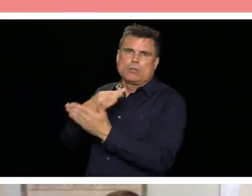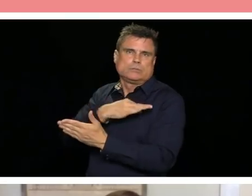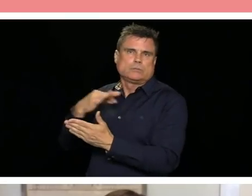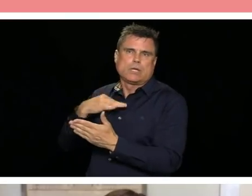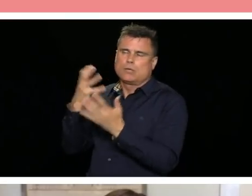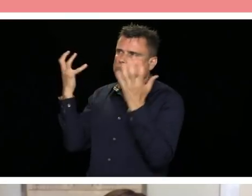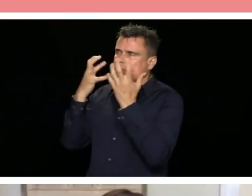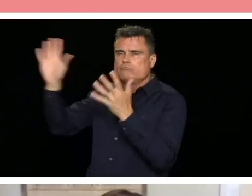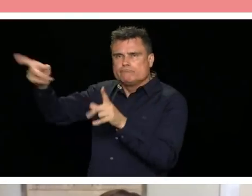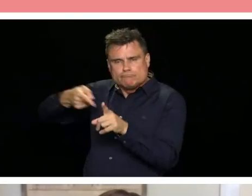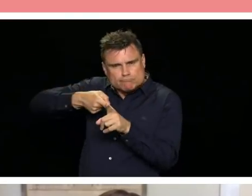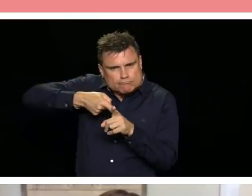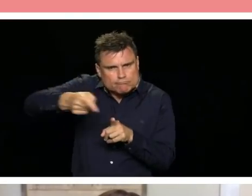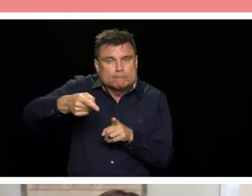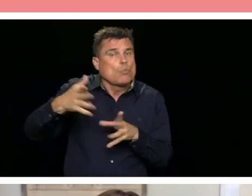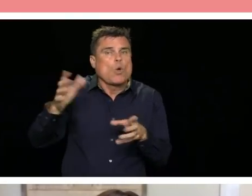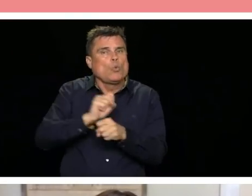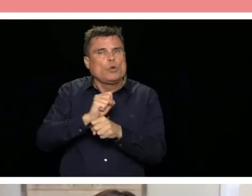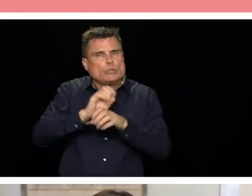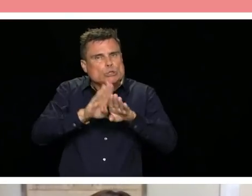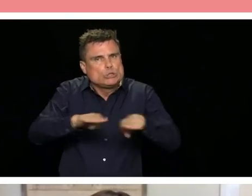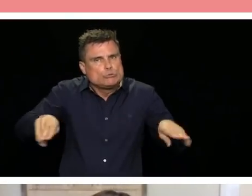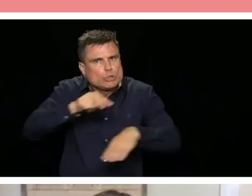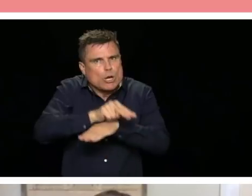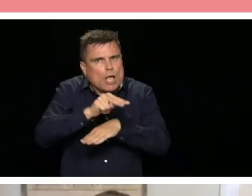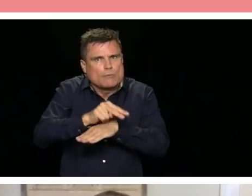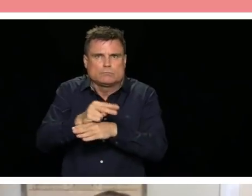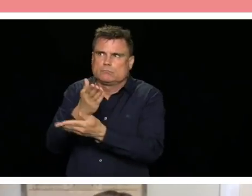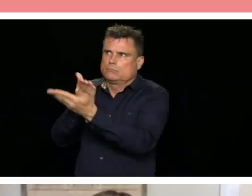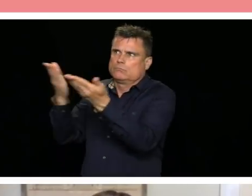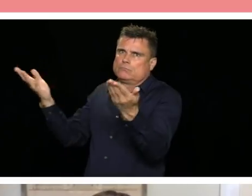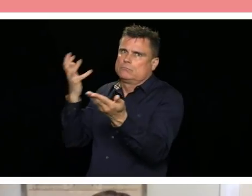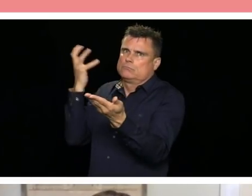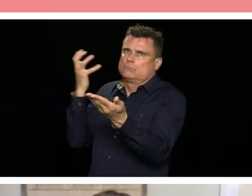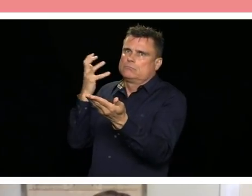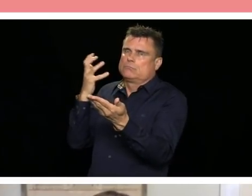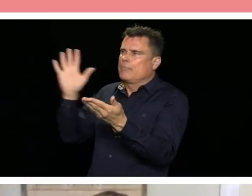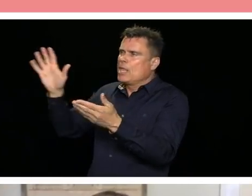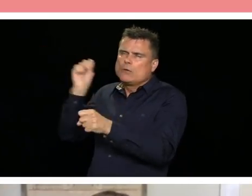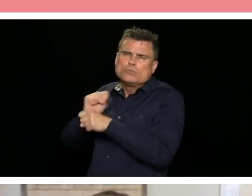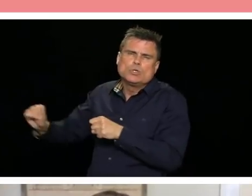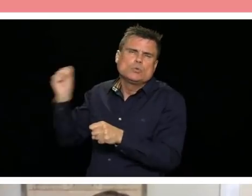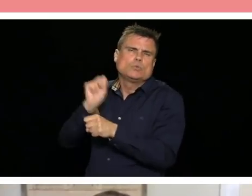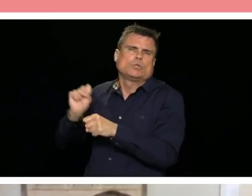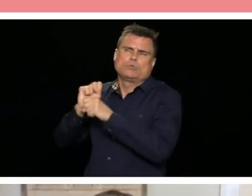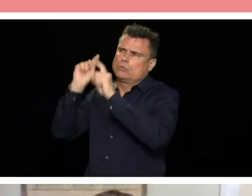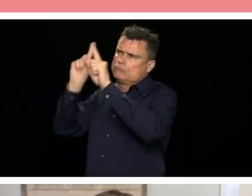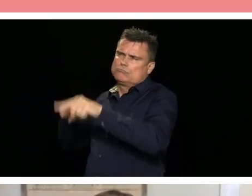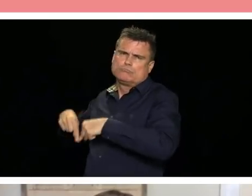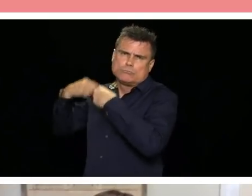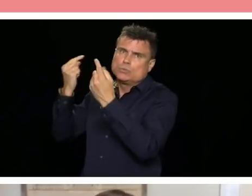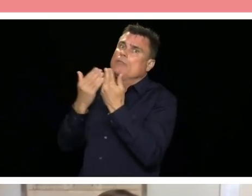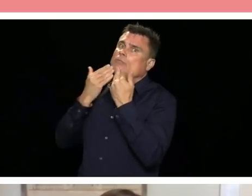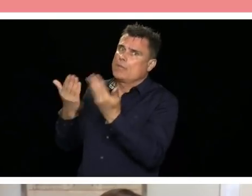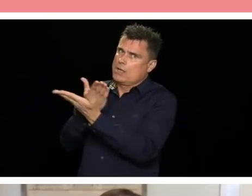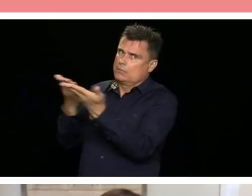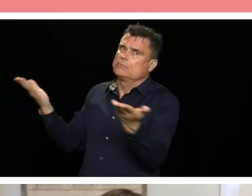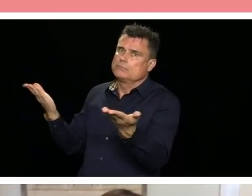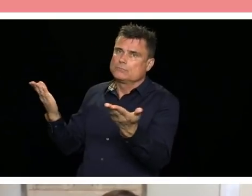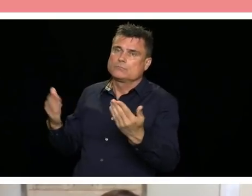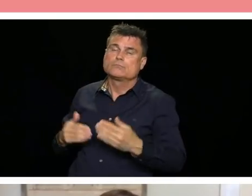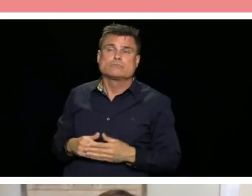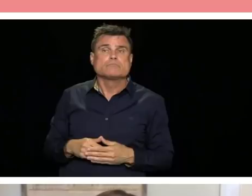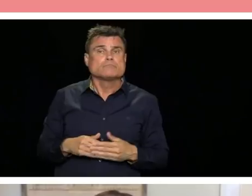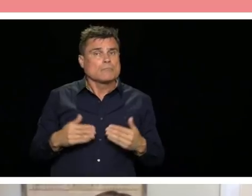our community, continue to run and operate. There are support for early childhood educators, of course, and we've actually started